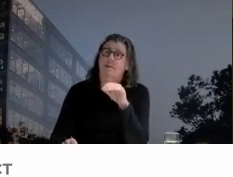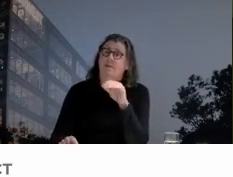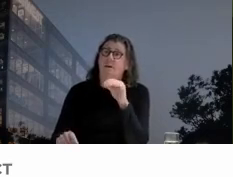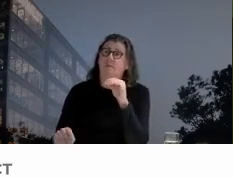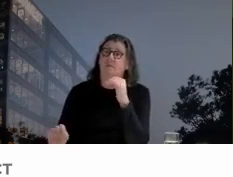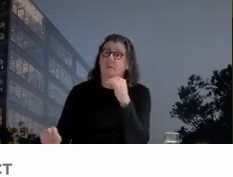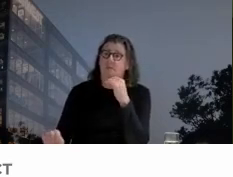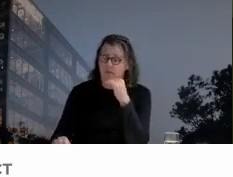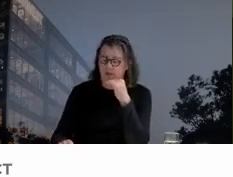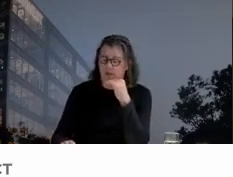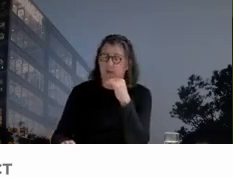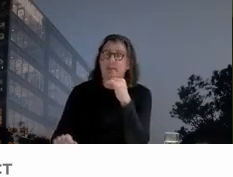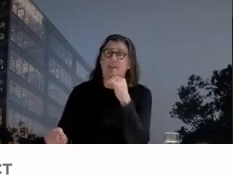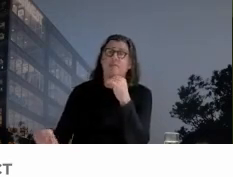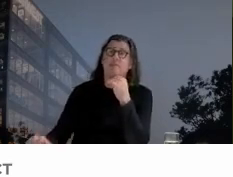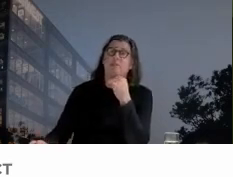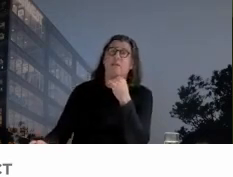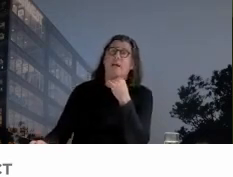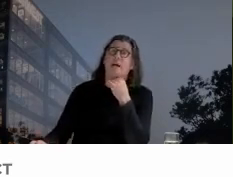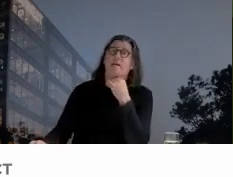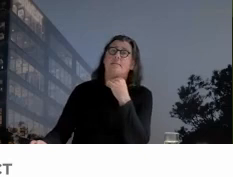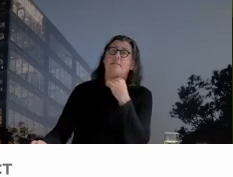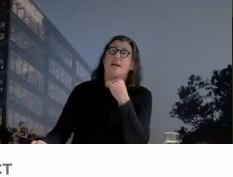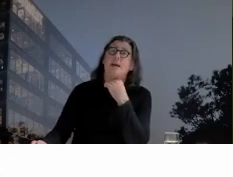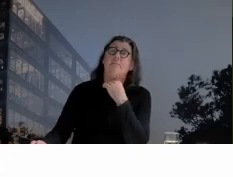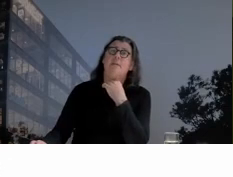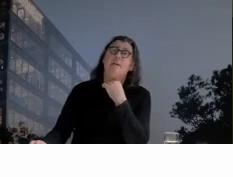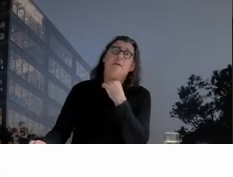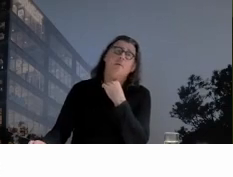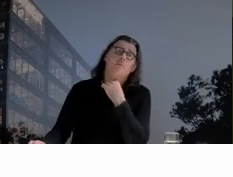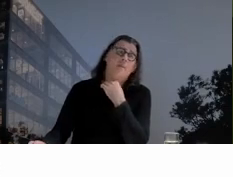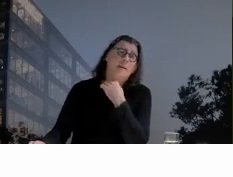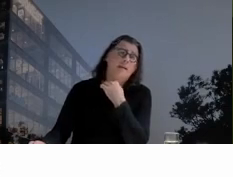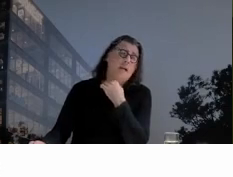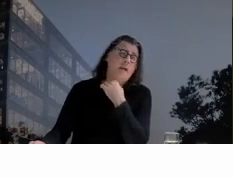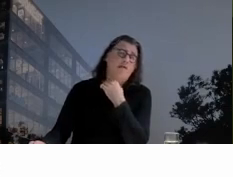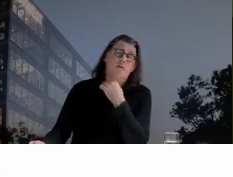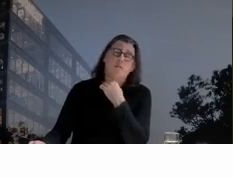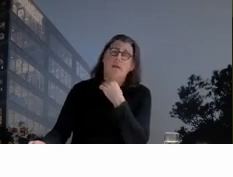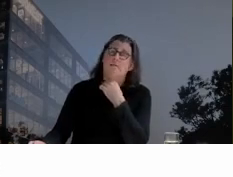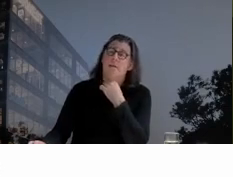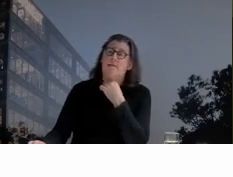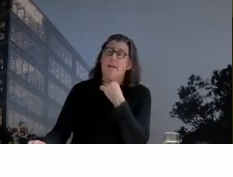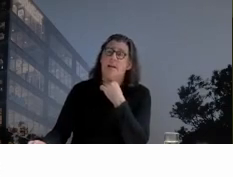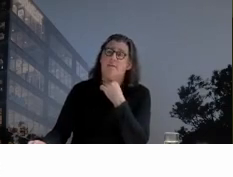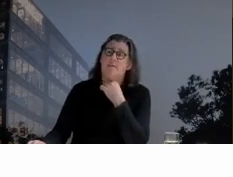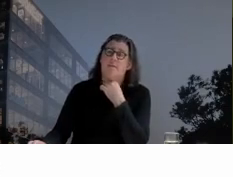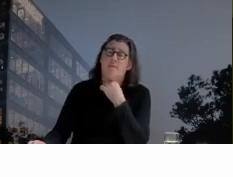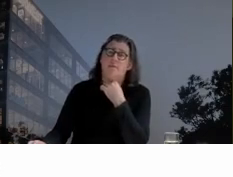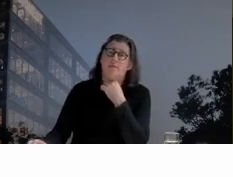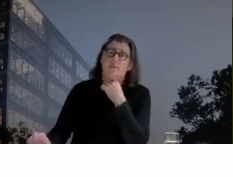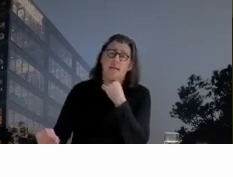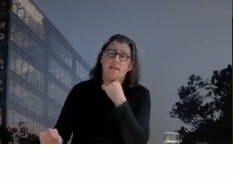spent a long time focusing on things such as providing outdoor space on every level for